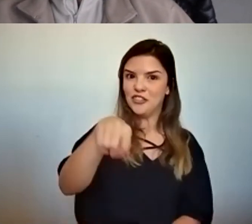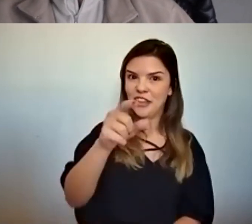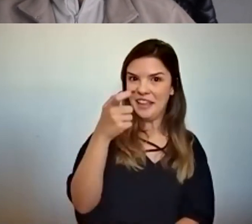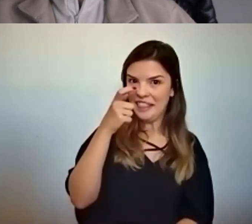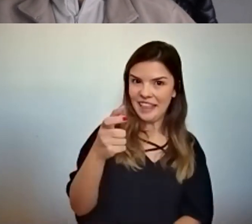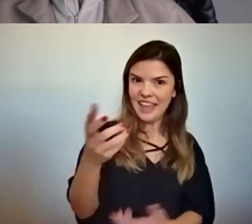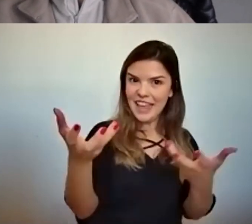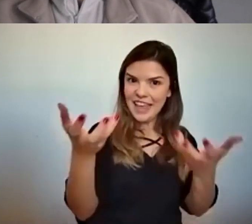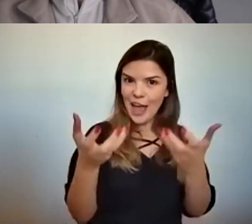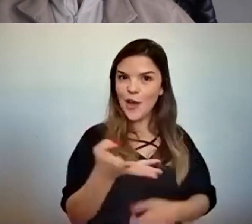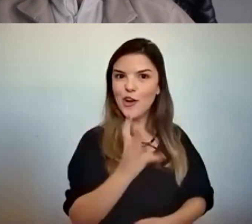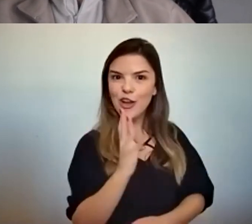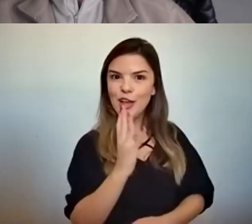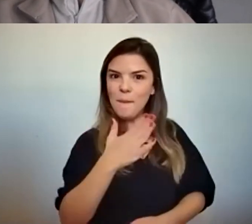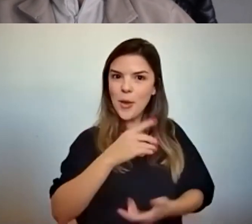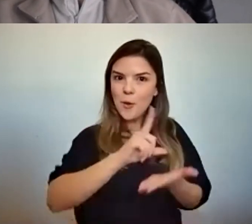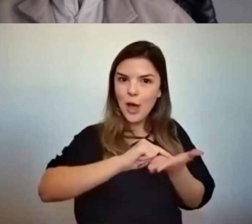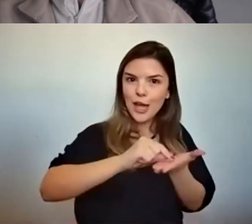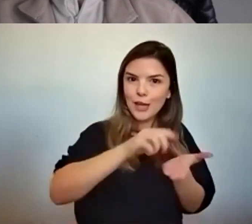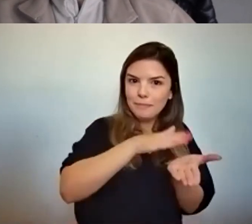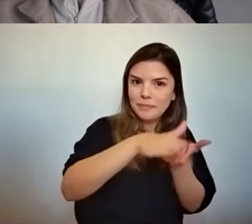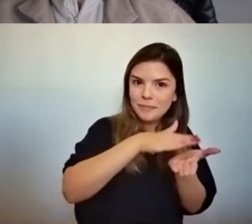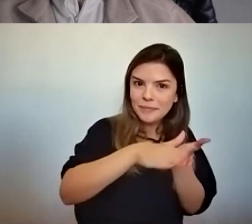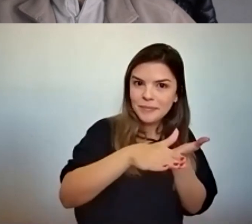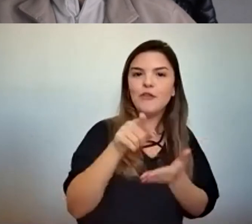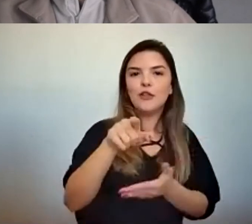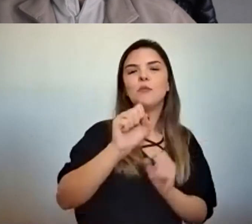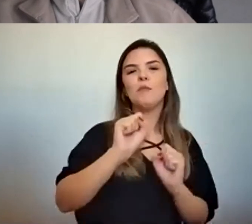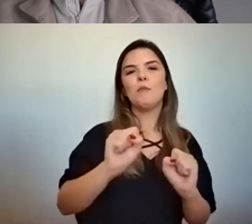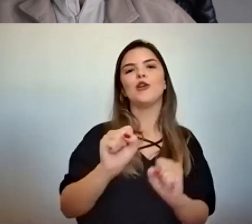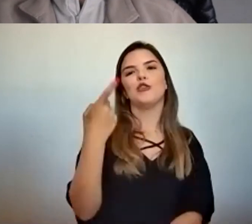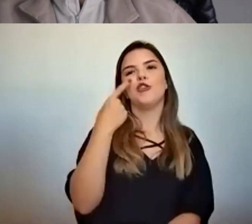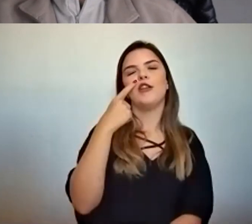my publications, you could look at the Cirin site,